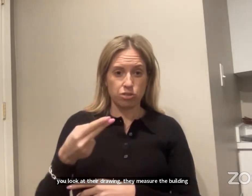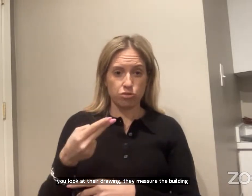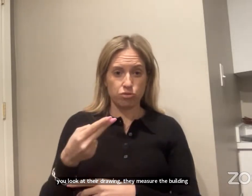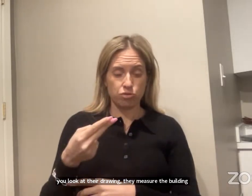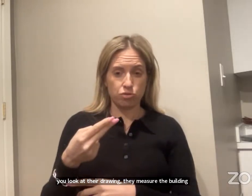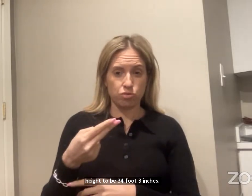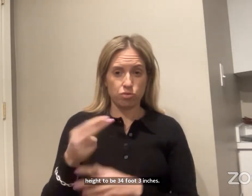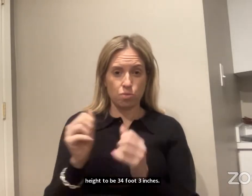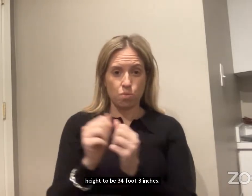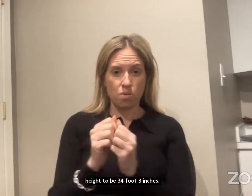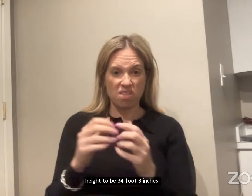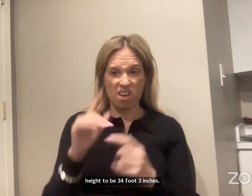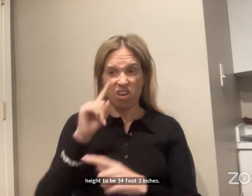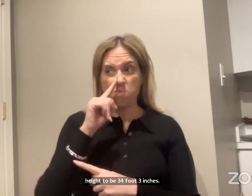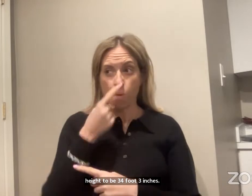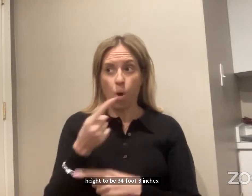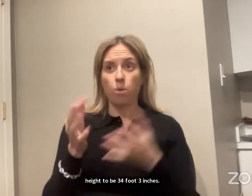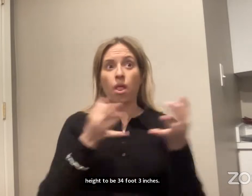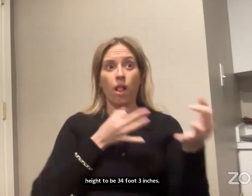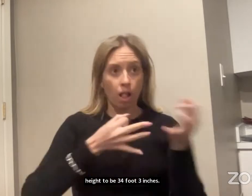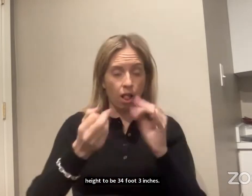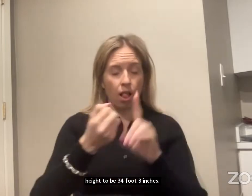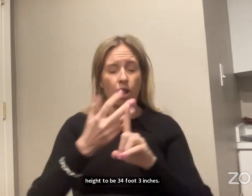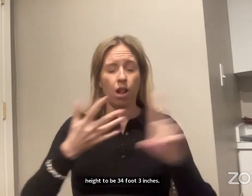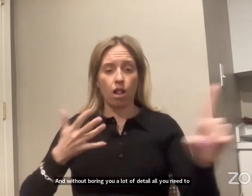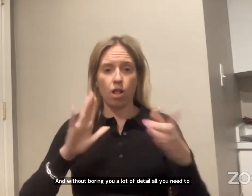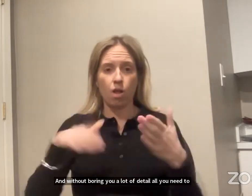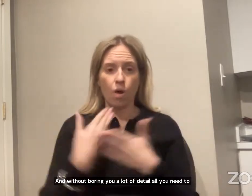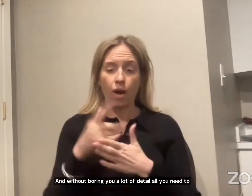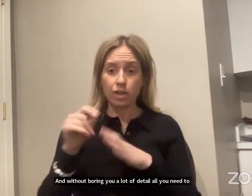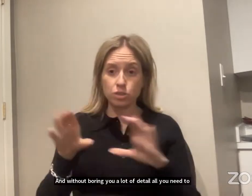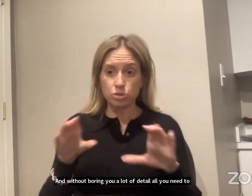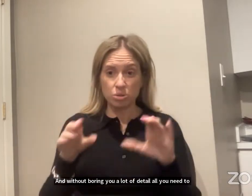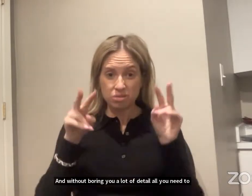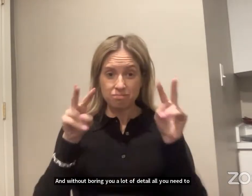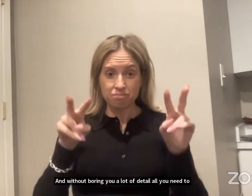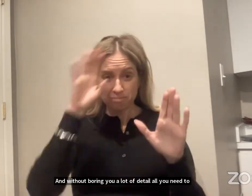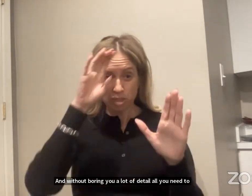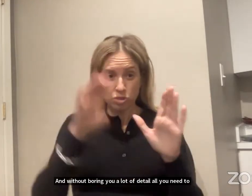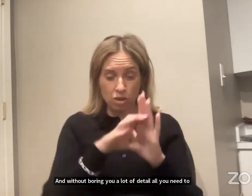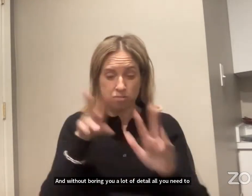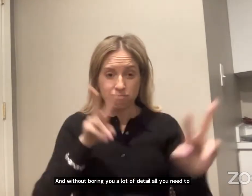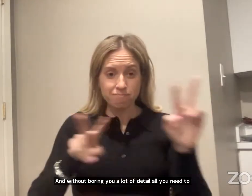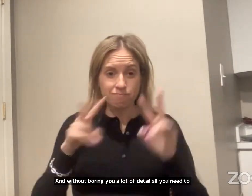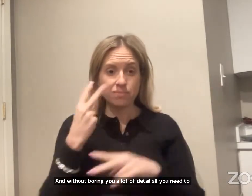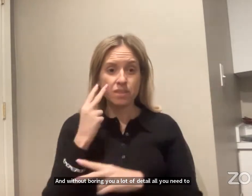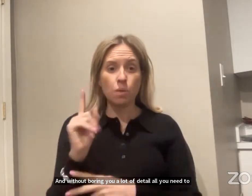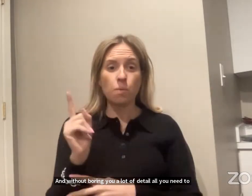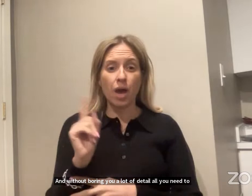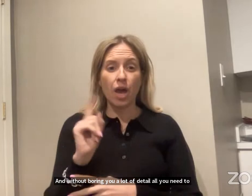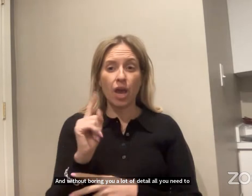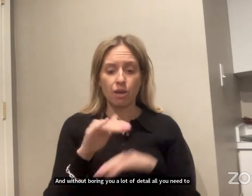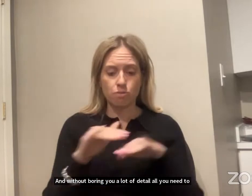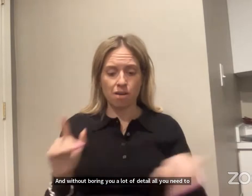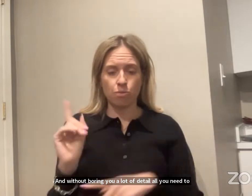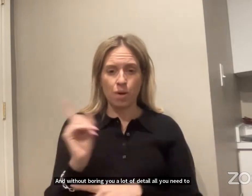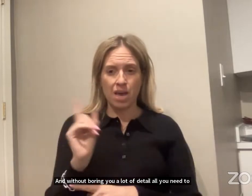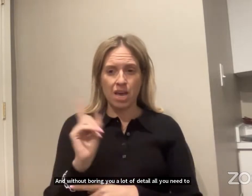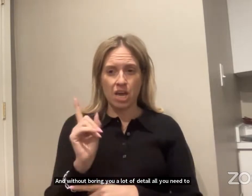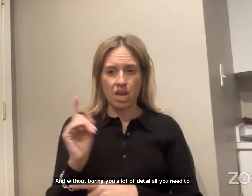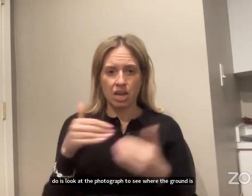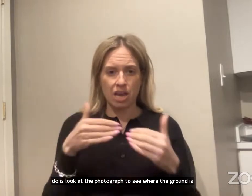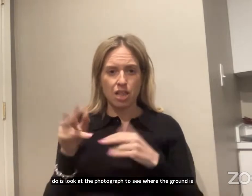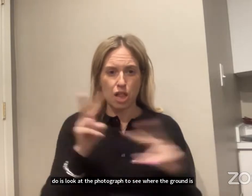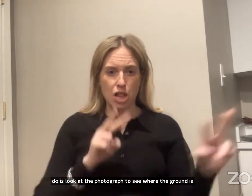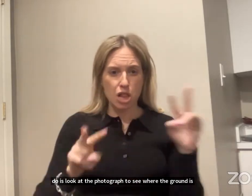And without boring you with a lot of detail, all you need to do is look at the photograph to see where the ground is, and then look at